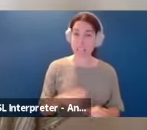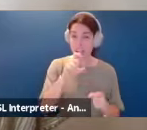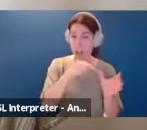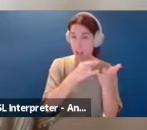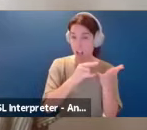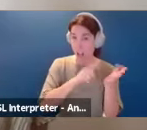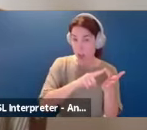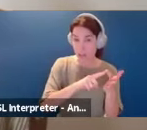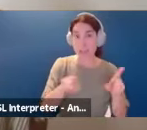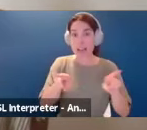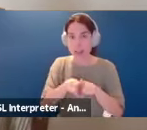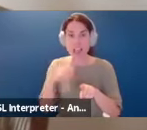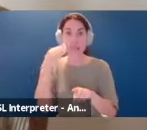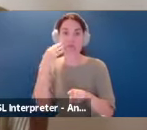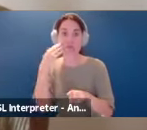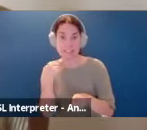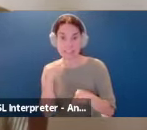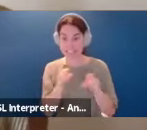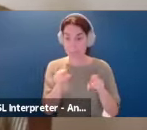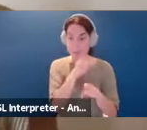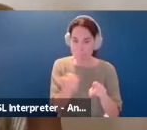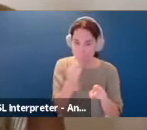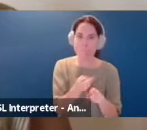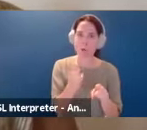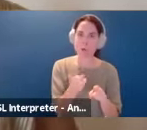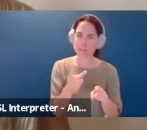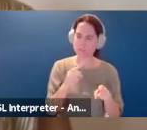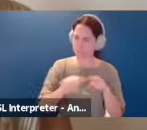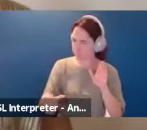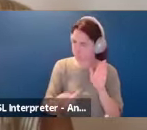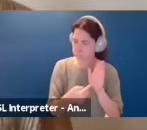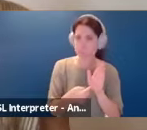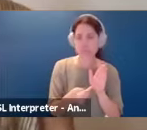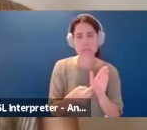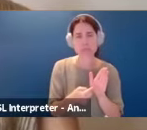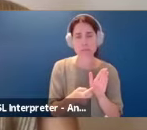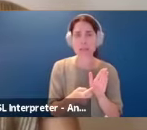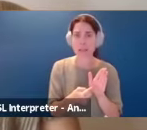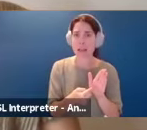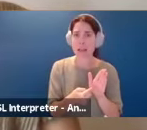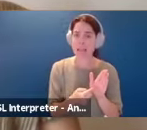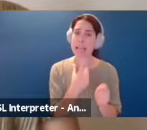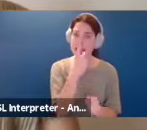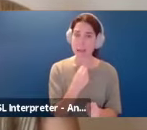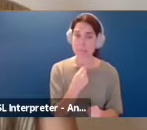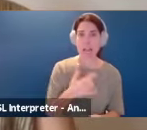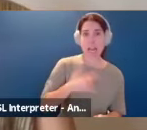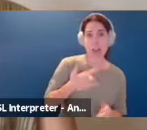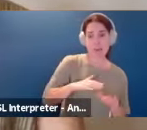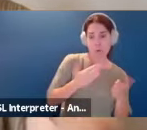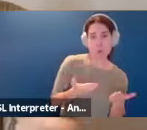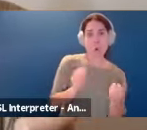race is a matter of life and death for us for some people um and i don't need